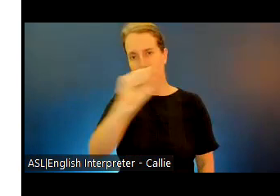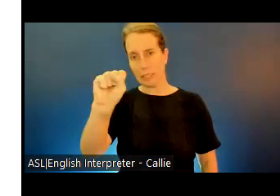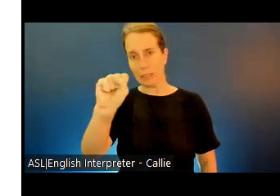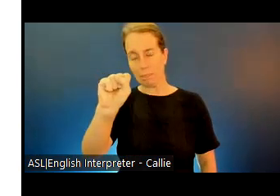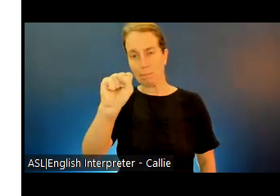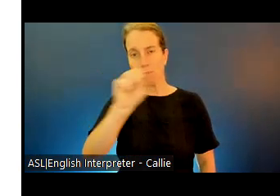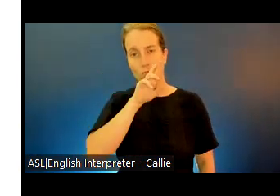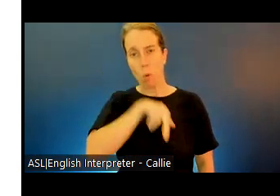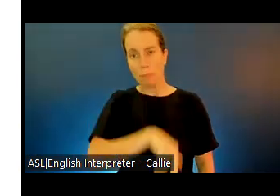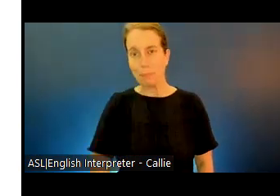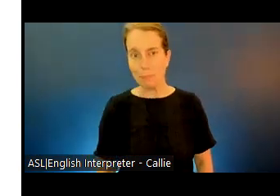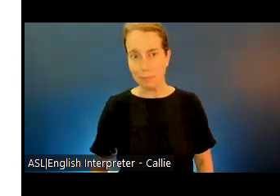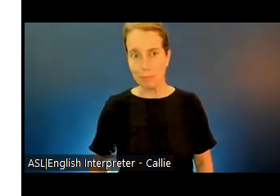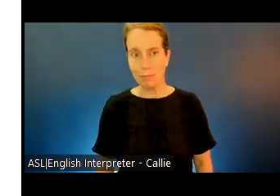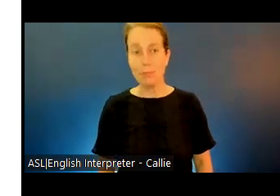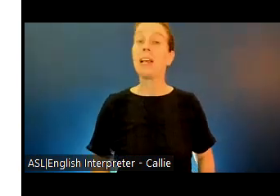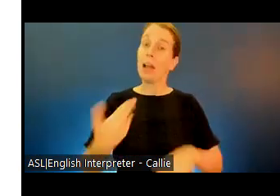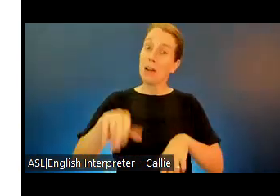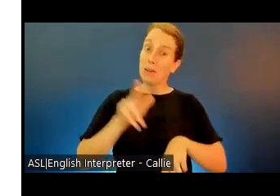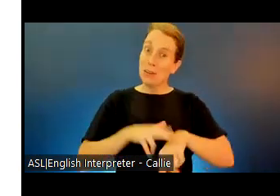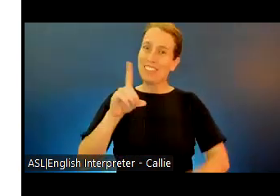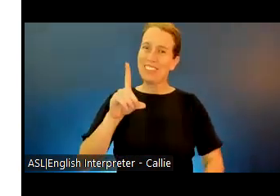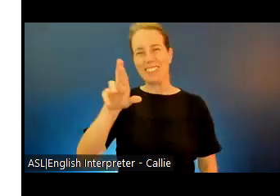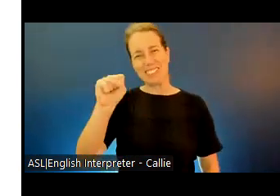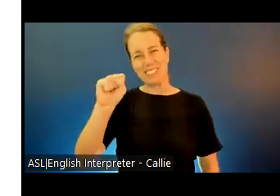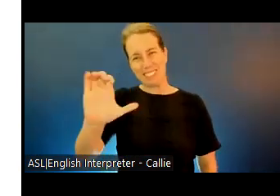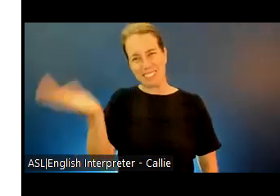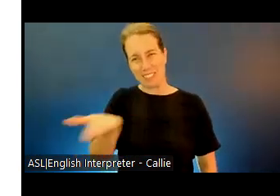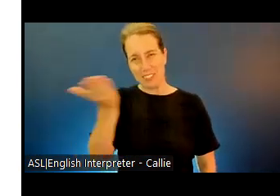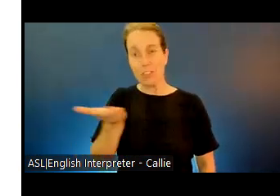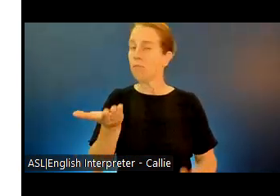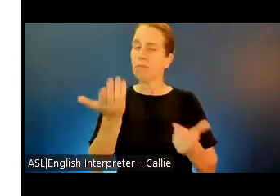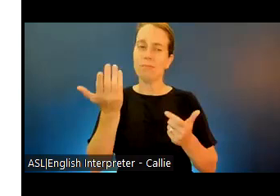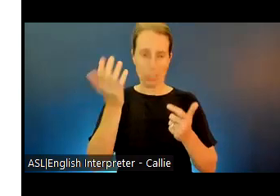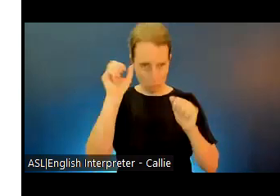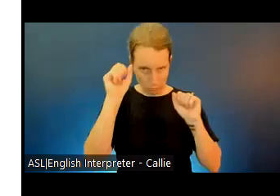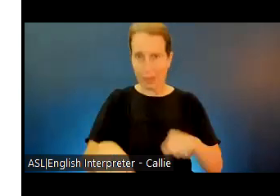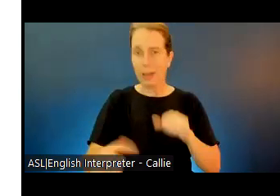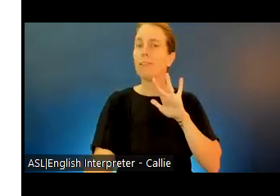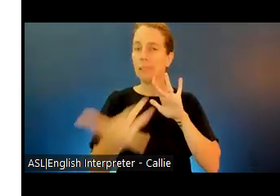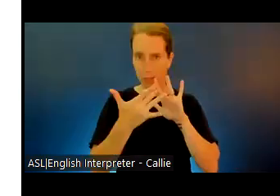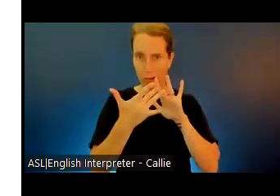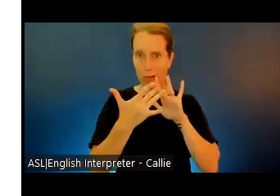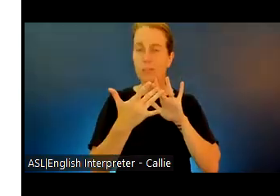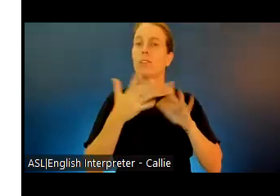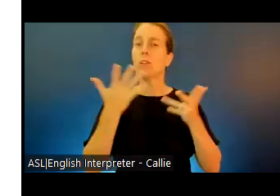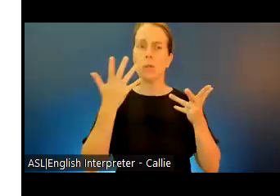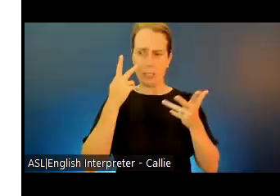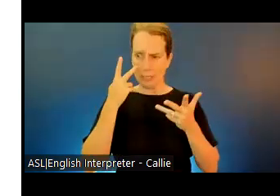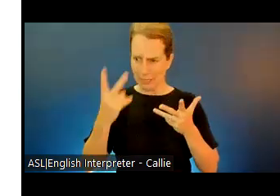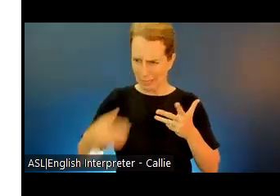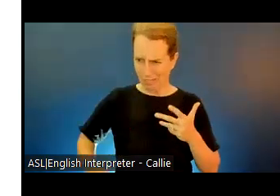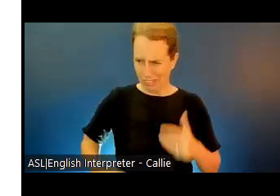And certainly we don't want to forget Disability Rights South Carolina. You can always call us to make reports of allegations